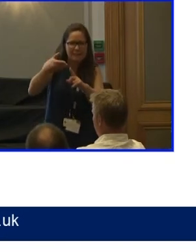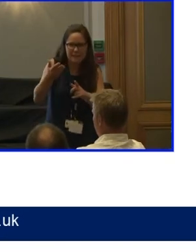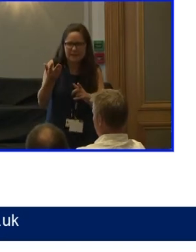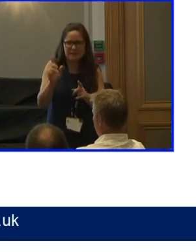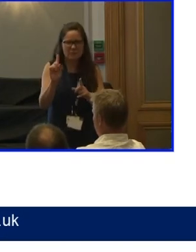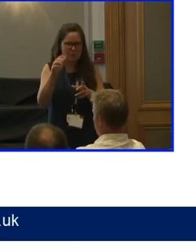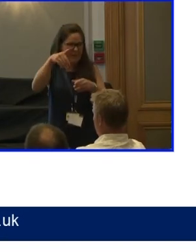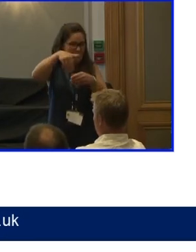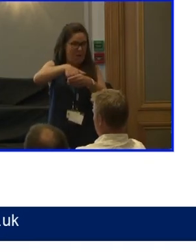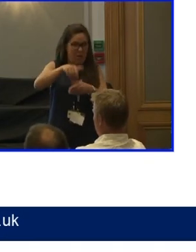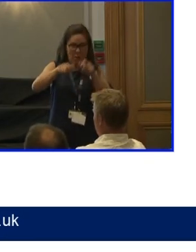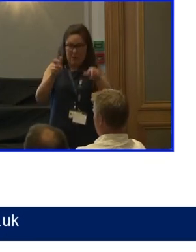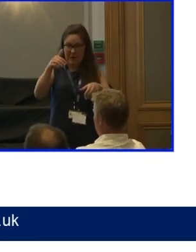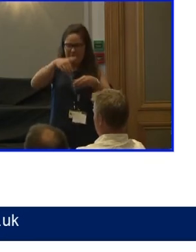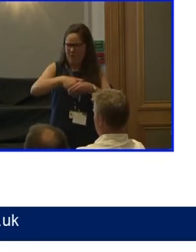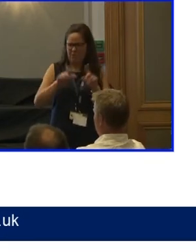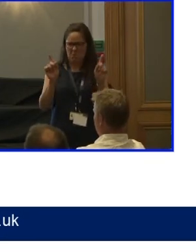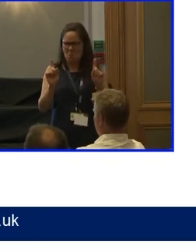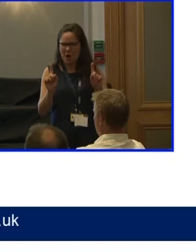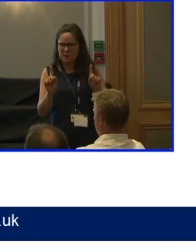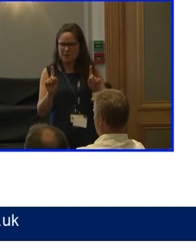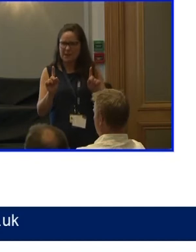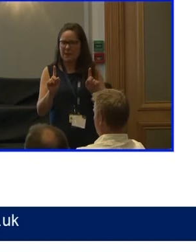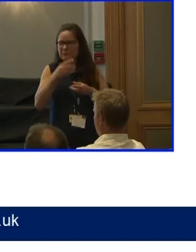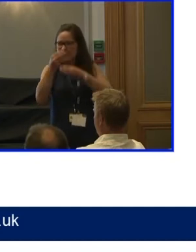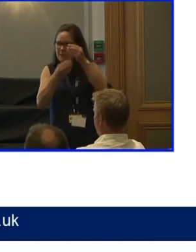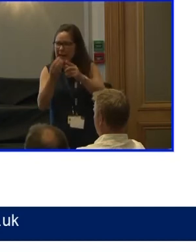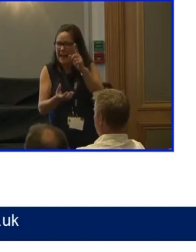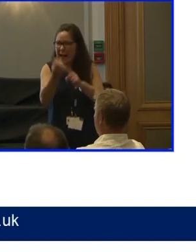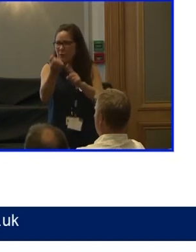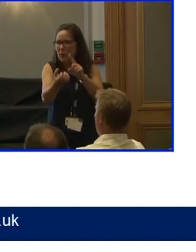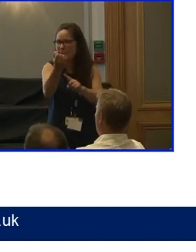clinical trial, and finally touch on some of the outcomes of clinical trials.